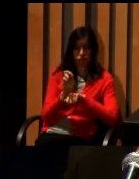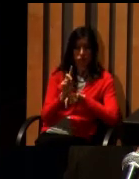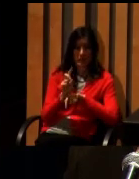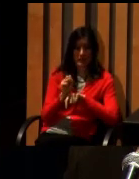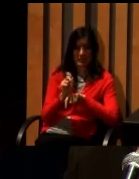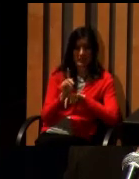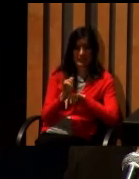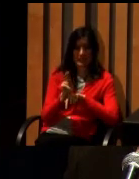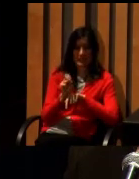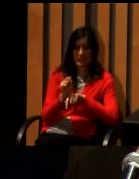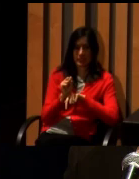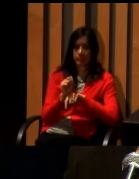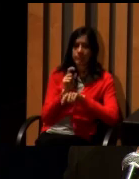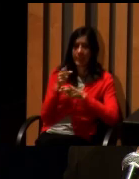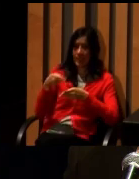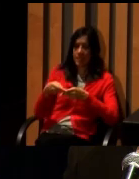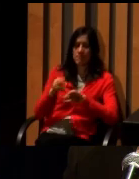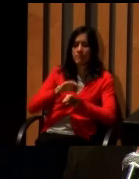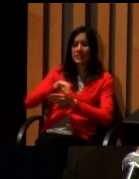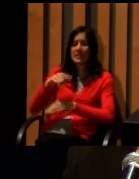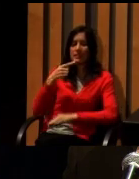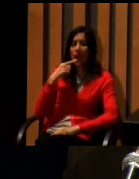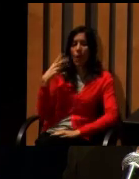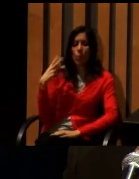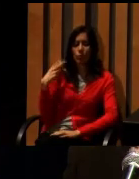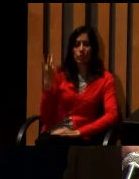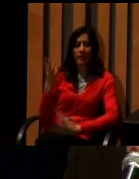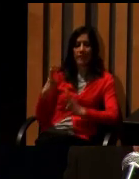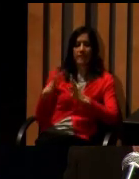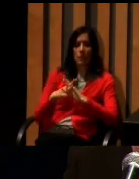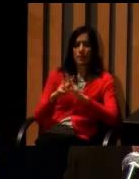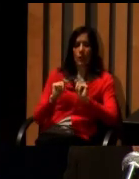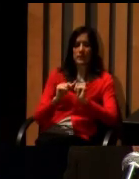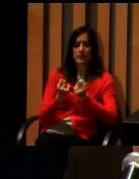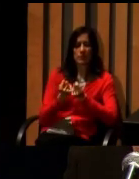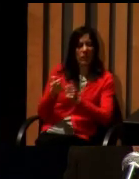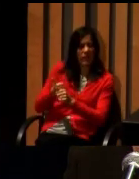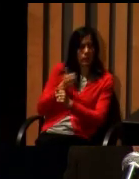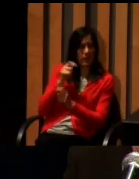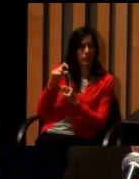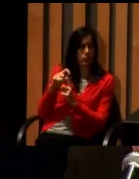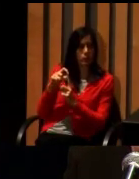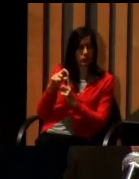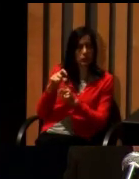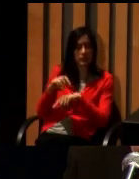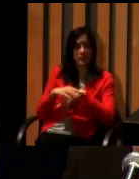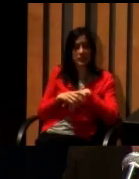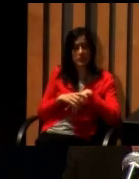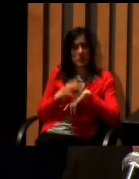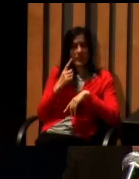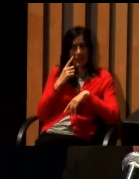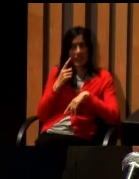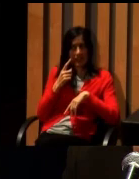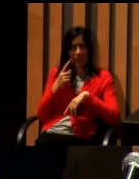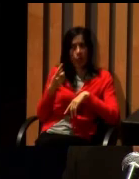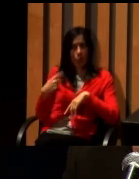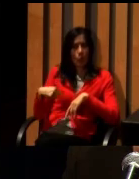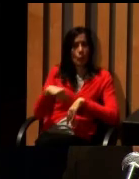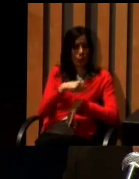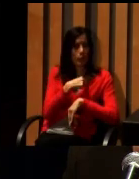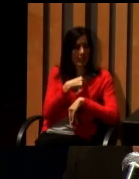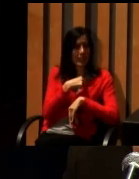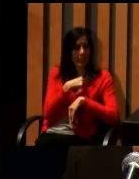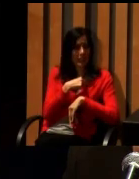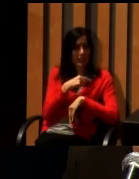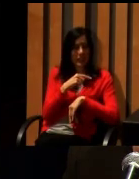Washington football team, avoiding that. I think that one thing that we need to do is begin to avoid, boycott the